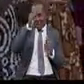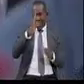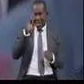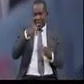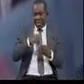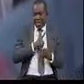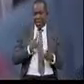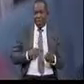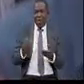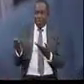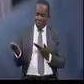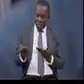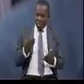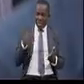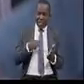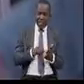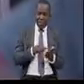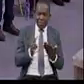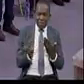Enugu.